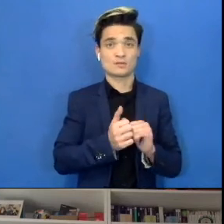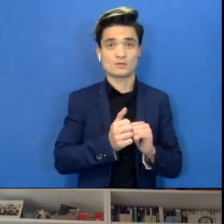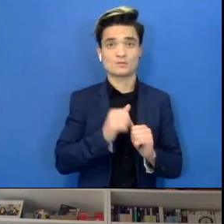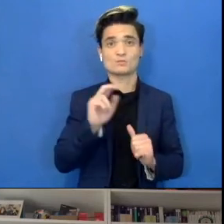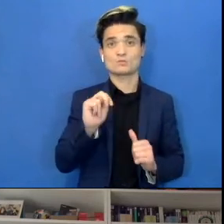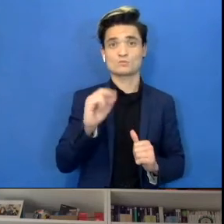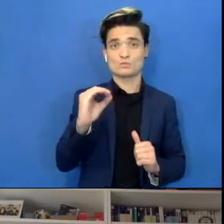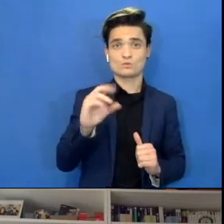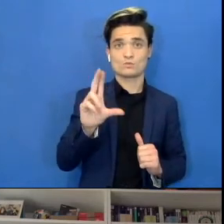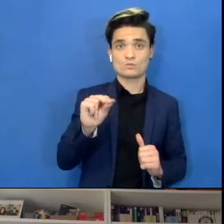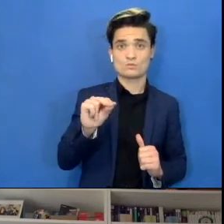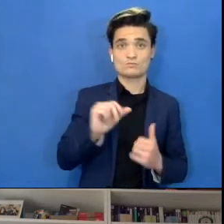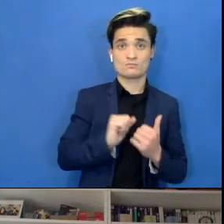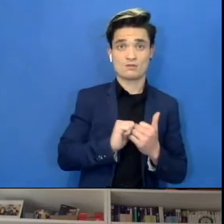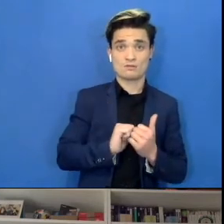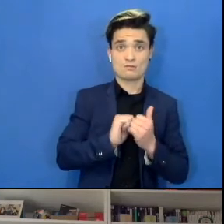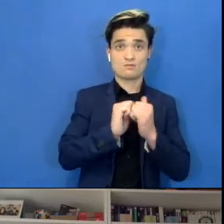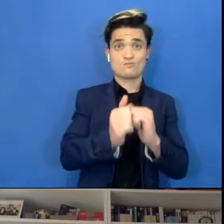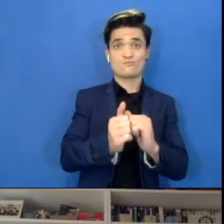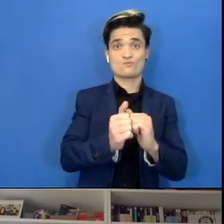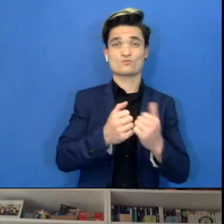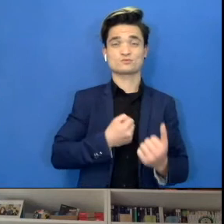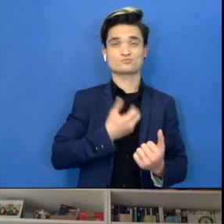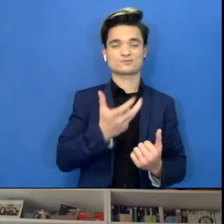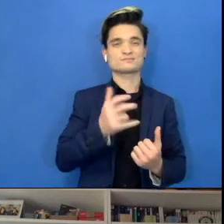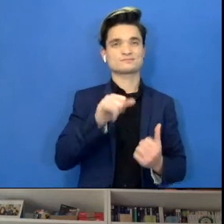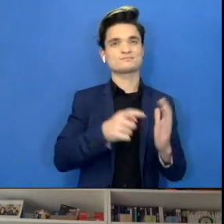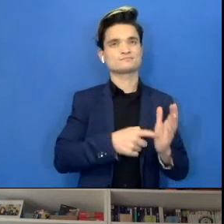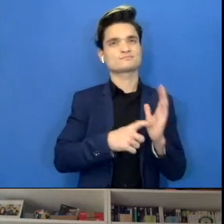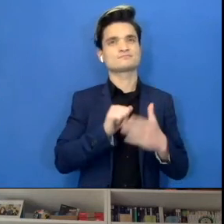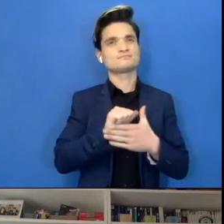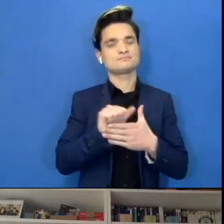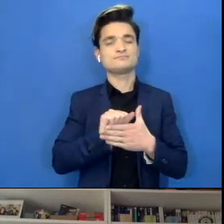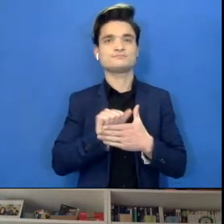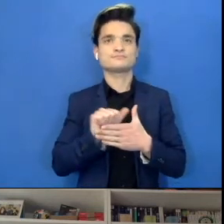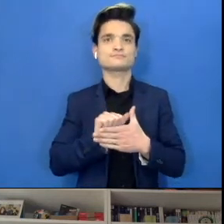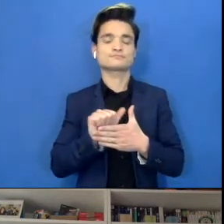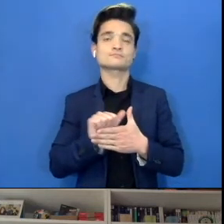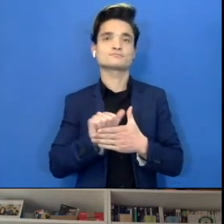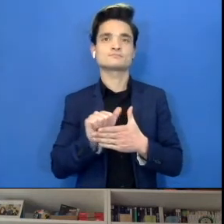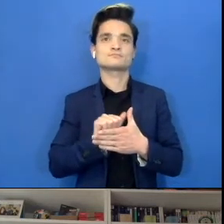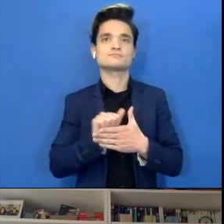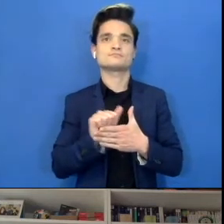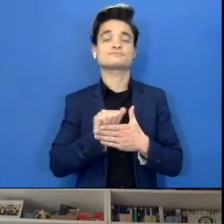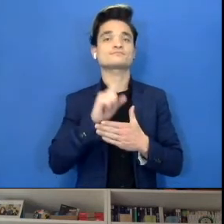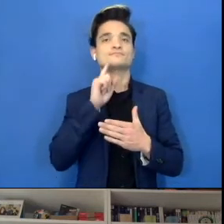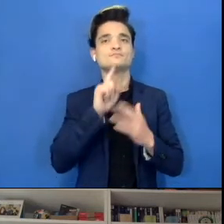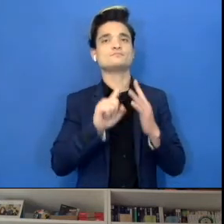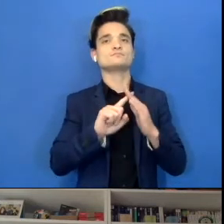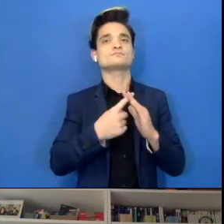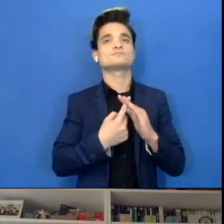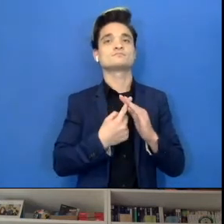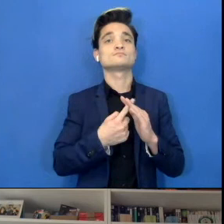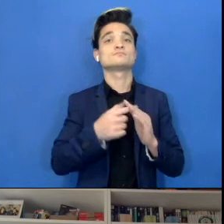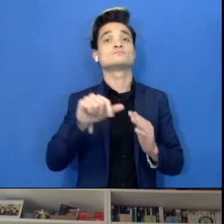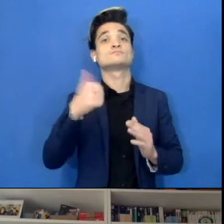of practice, especially for beginners, but also for experienced people. And then first you can start to